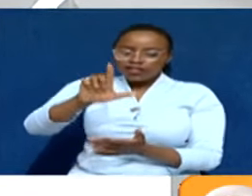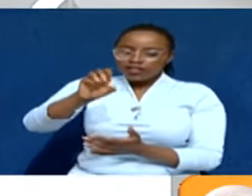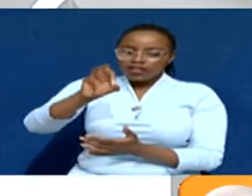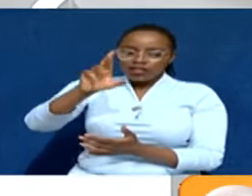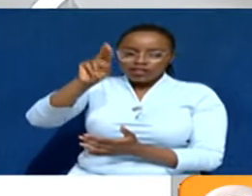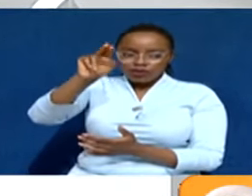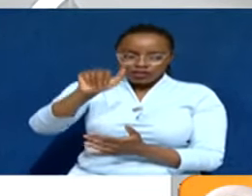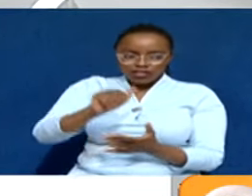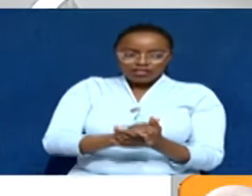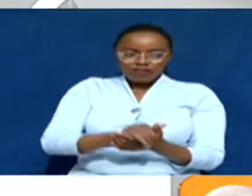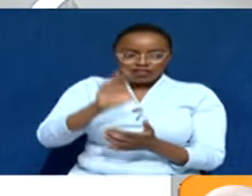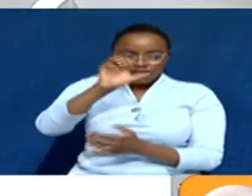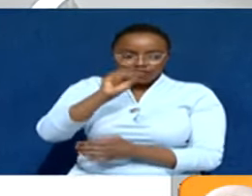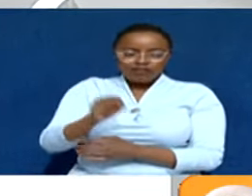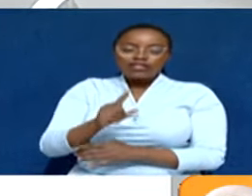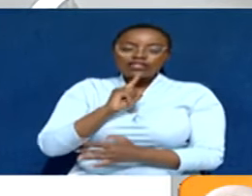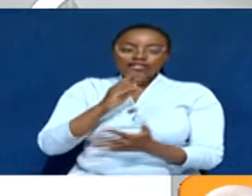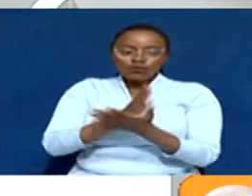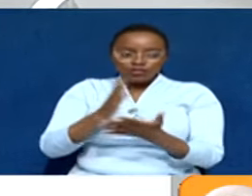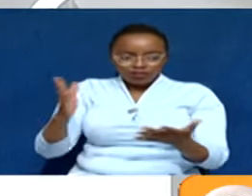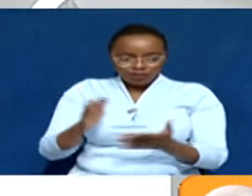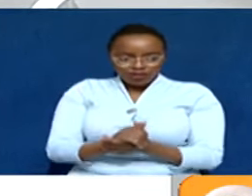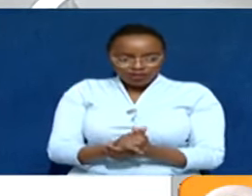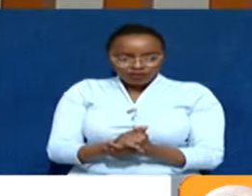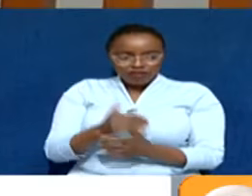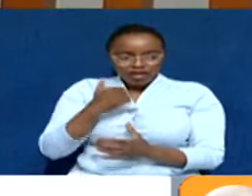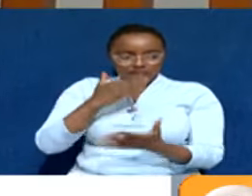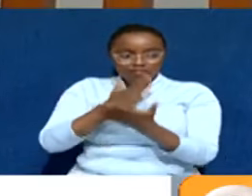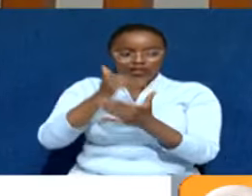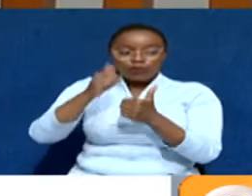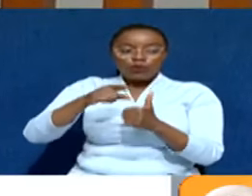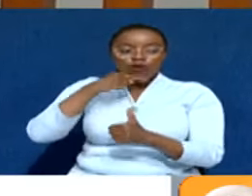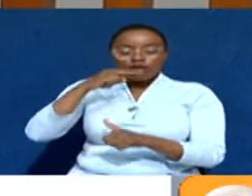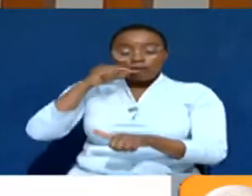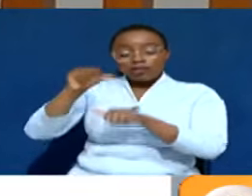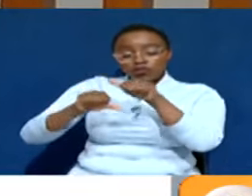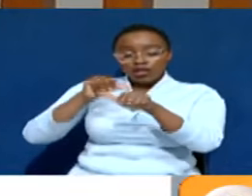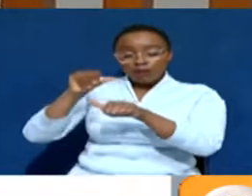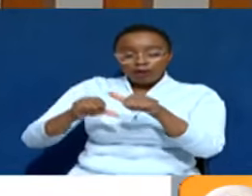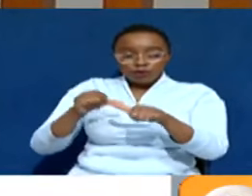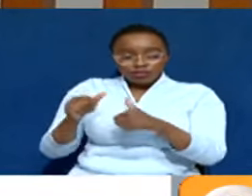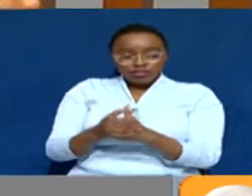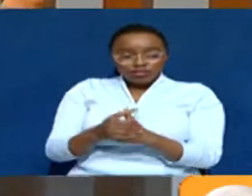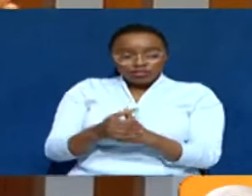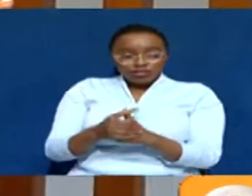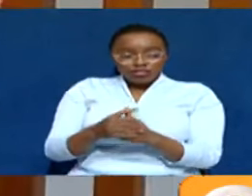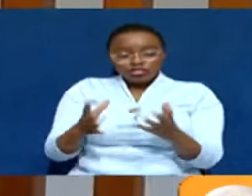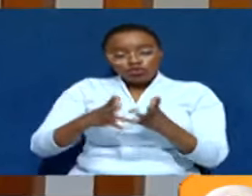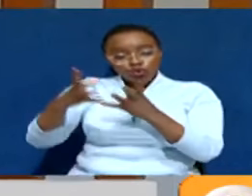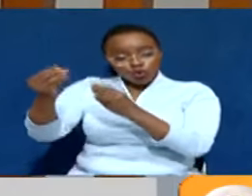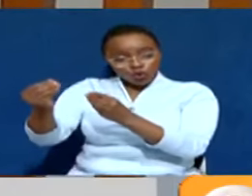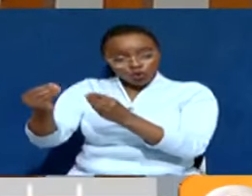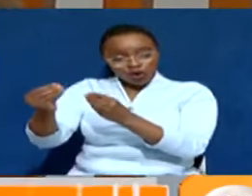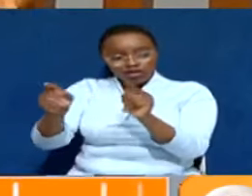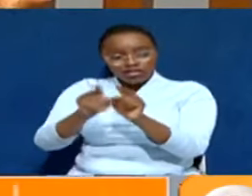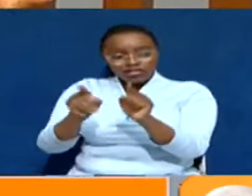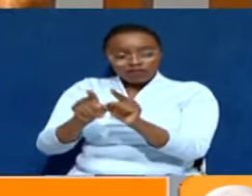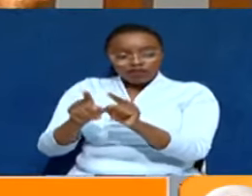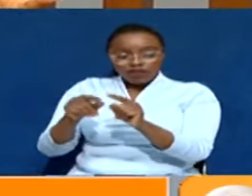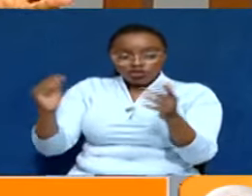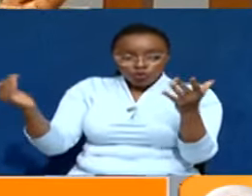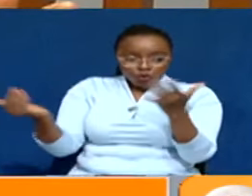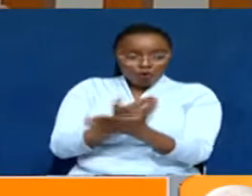PSP. Yes, CS, let me tell you something. Kuna kitu umetaja about enda, don't